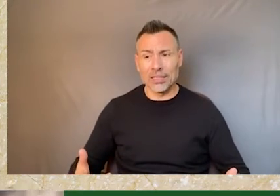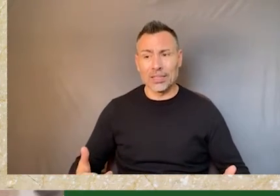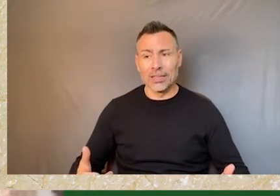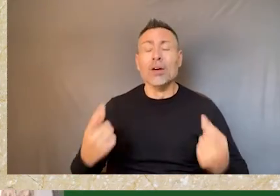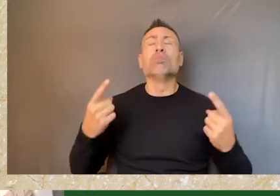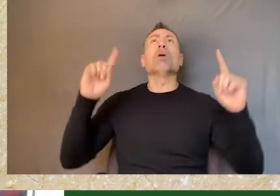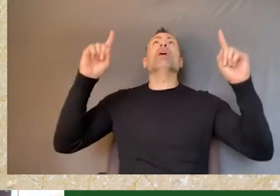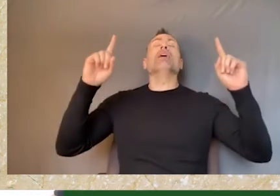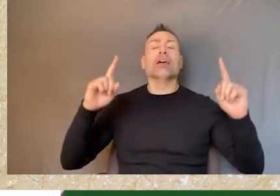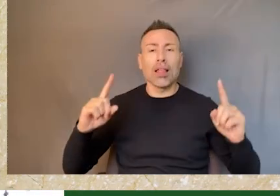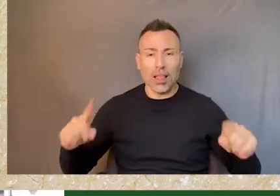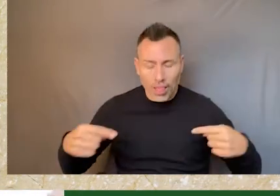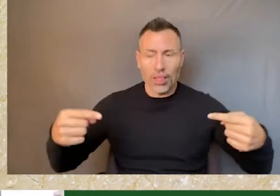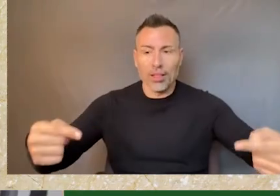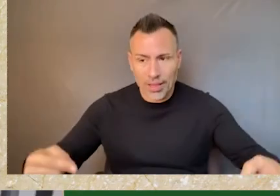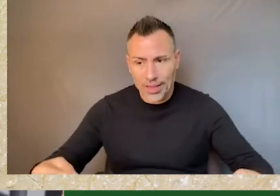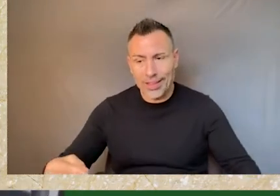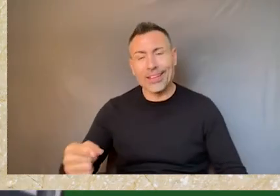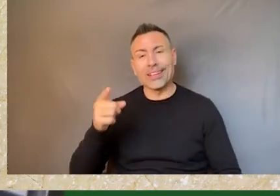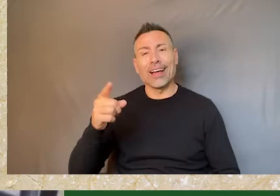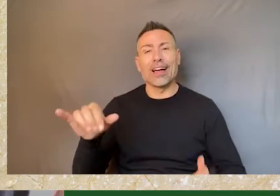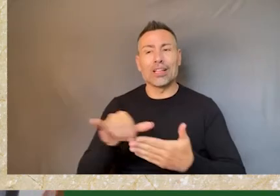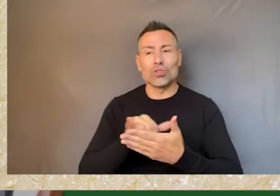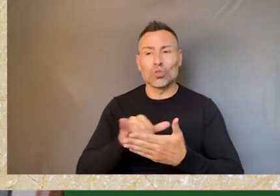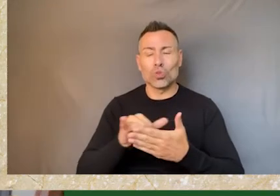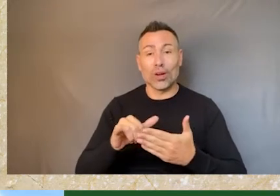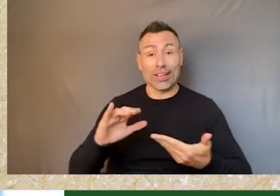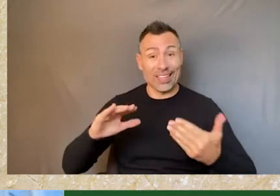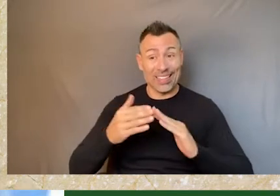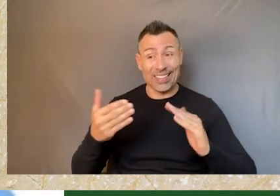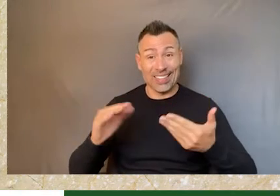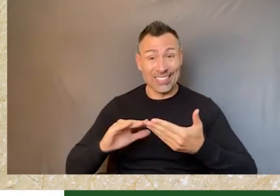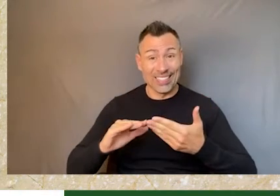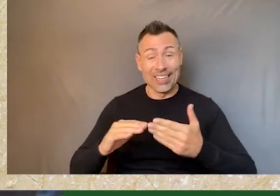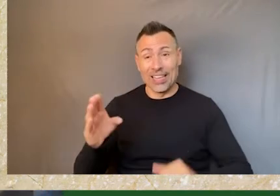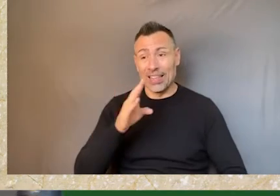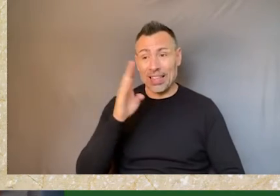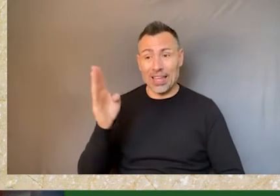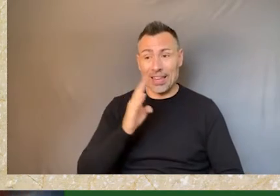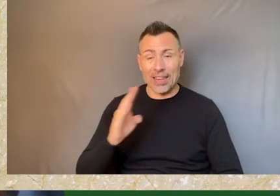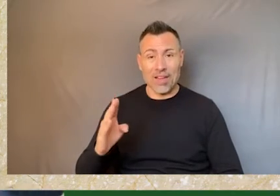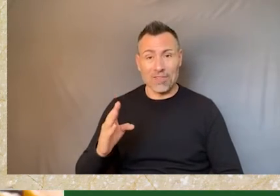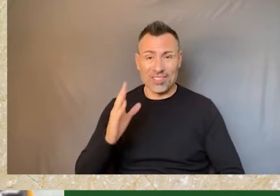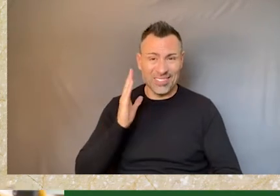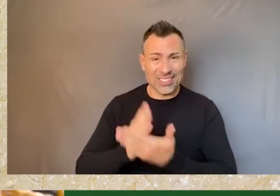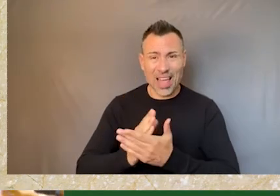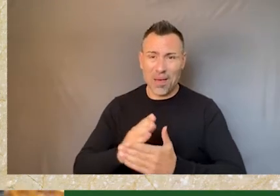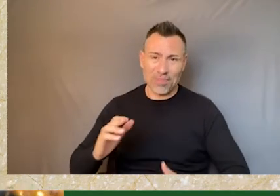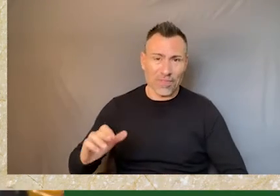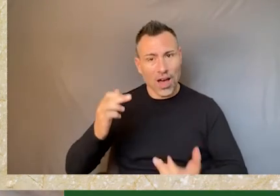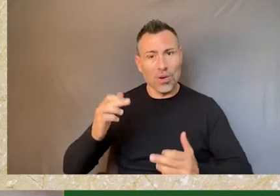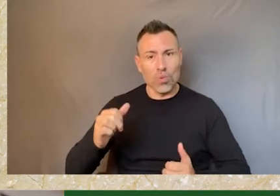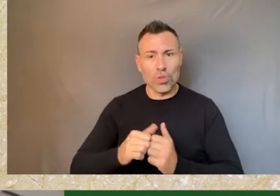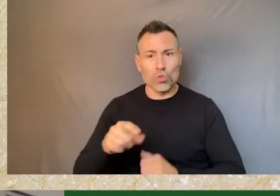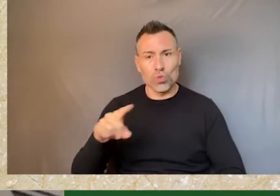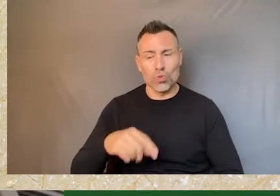I did it! New York, the city that never stops f***ing with you.